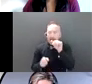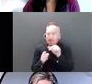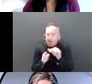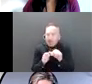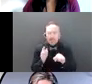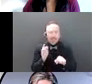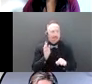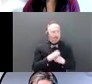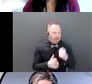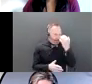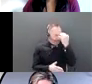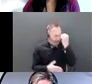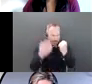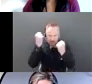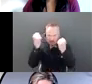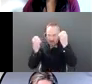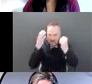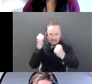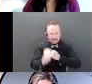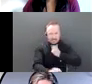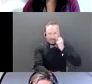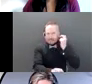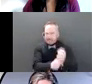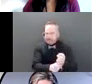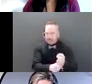share this information with people you trust.